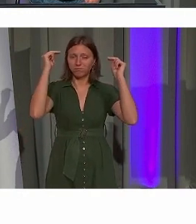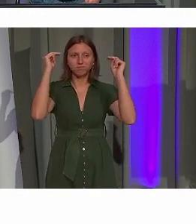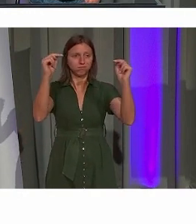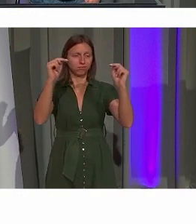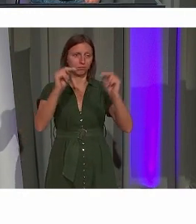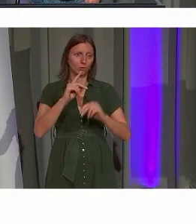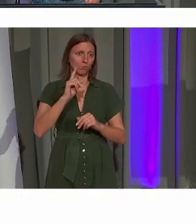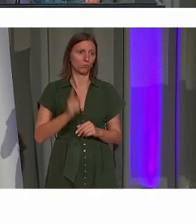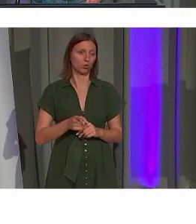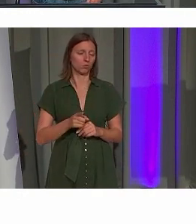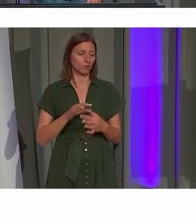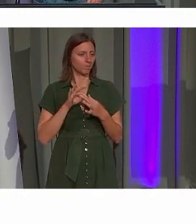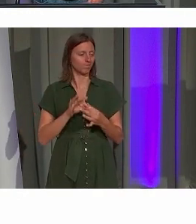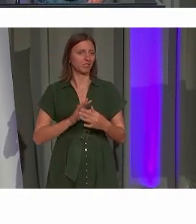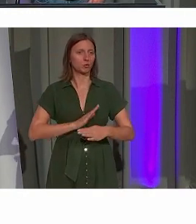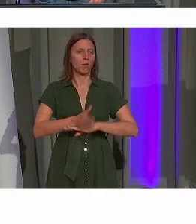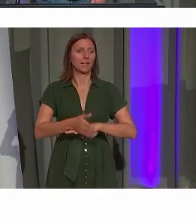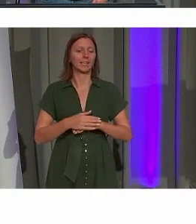people with their